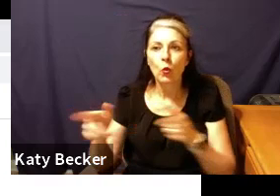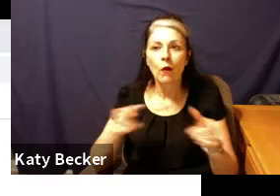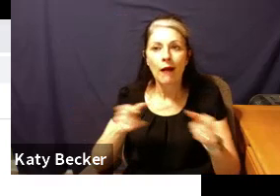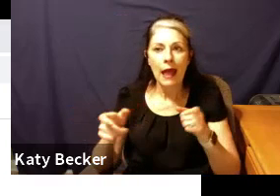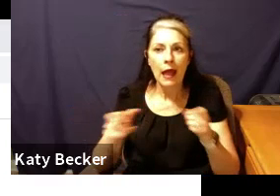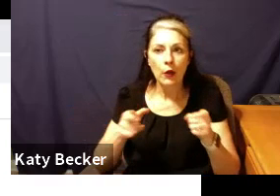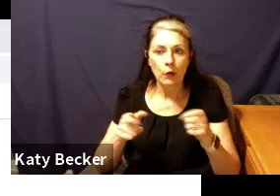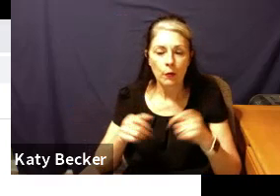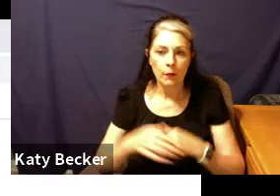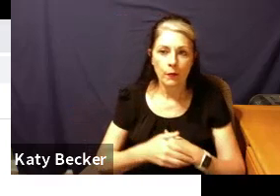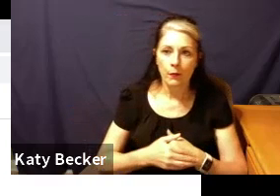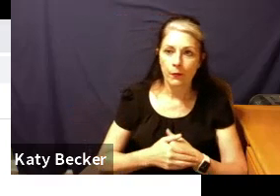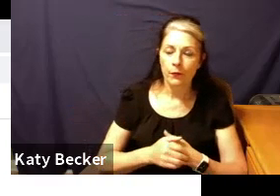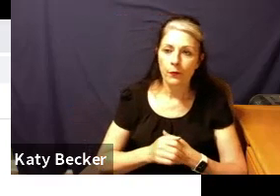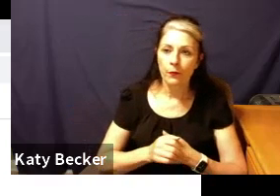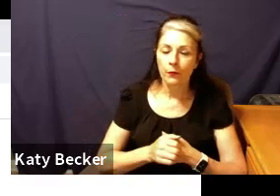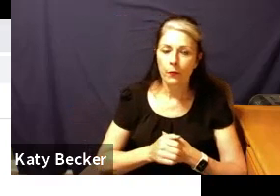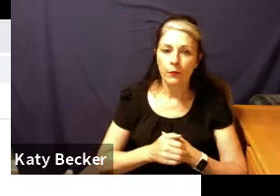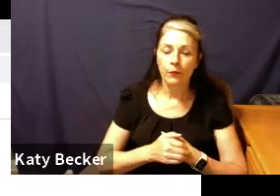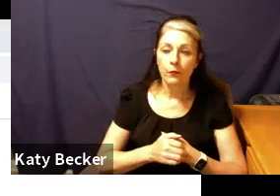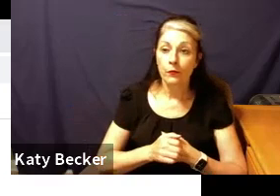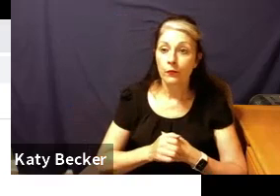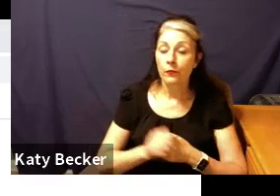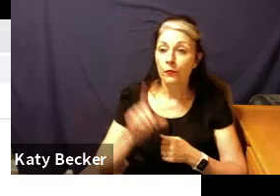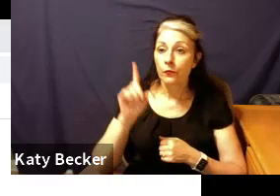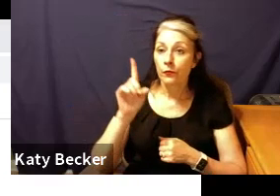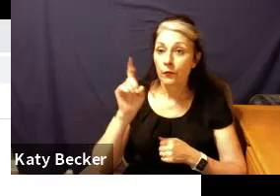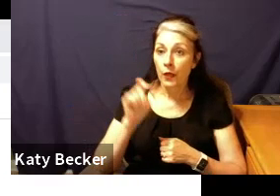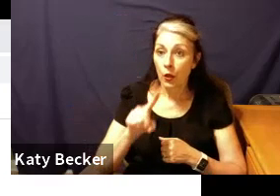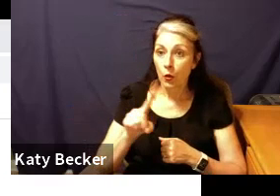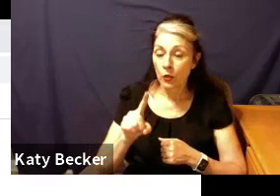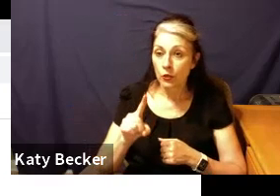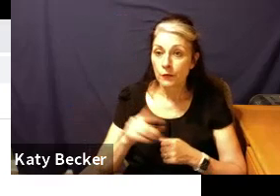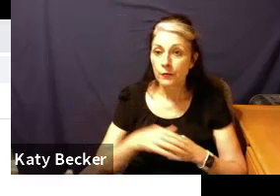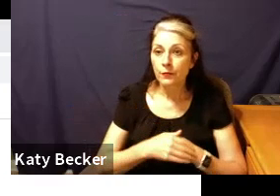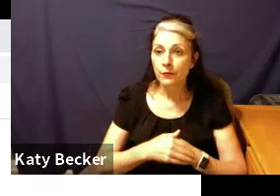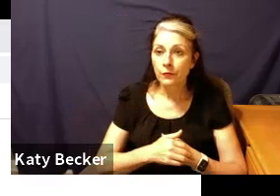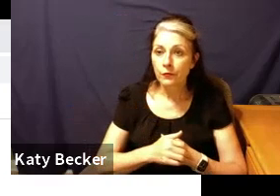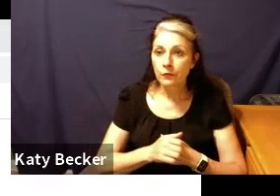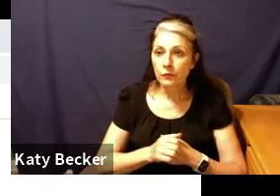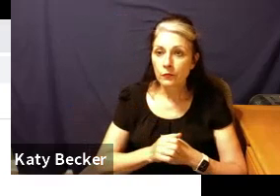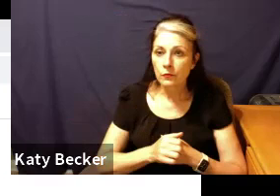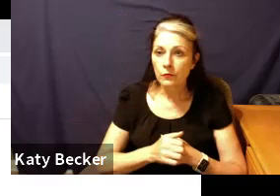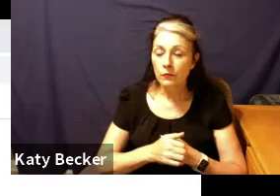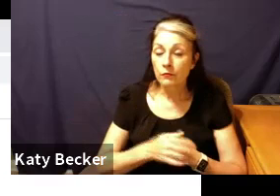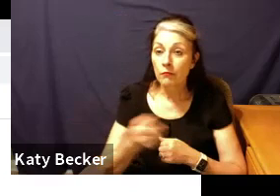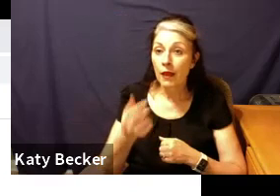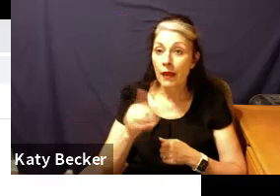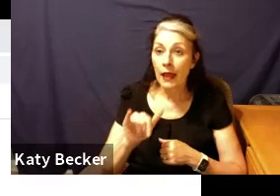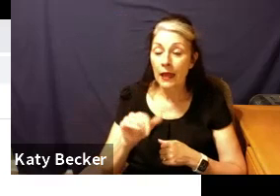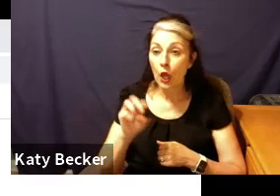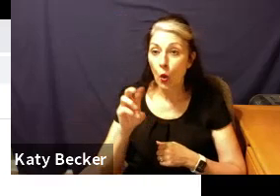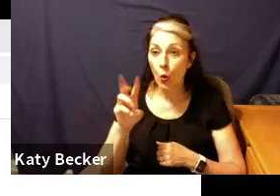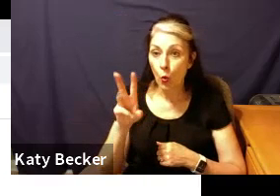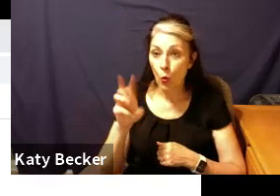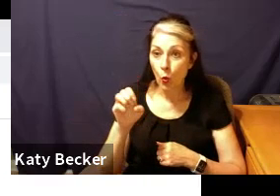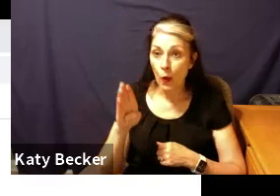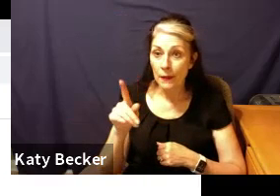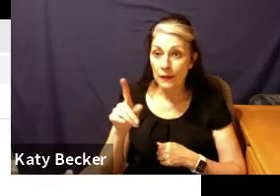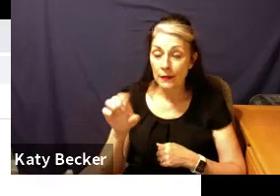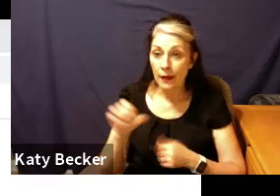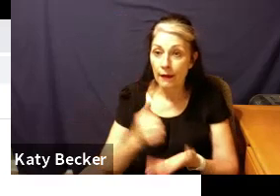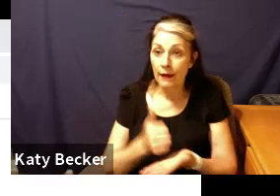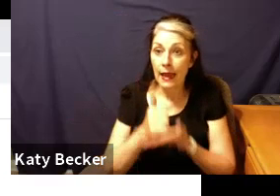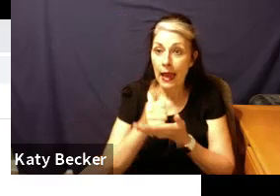Thank you. Our next question, this is a great one. Is there any website that can